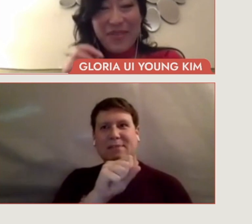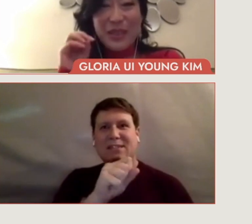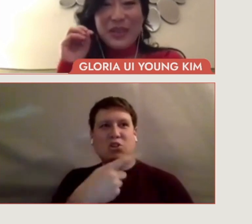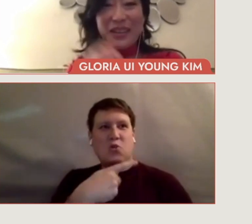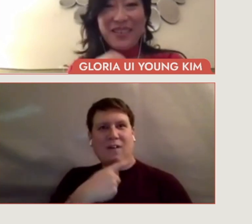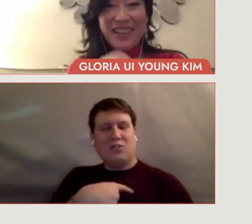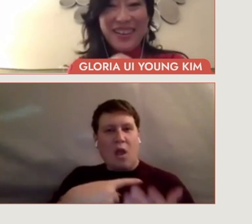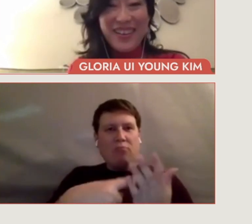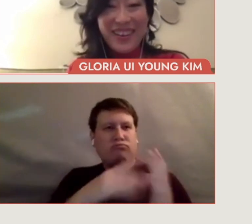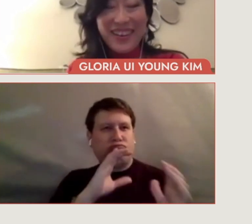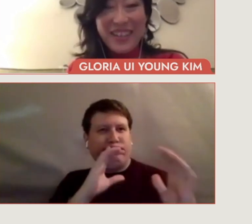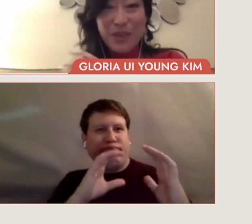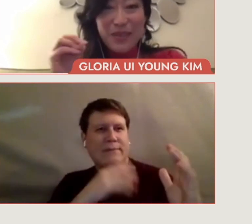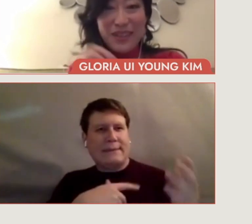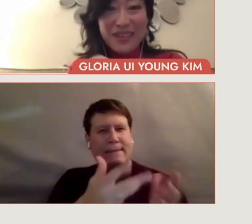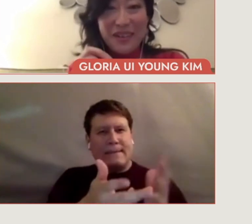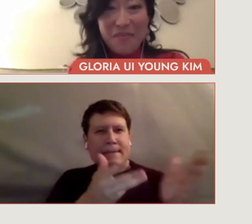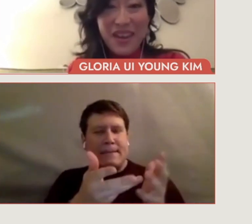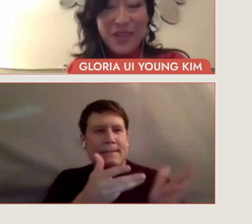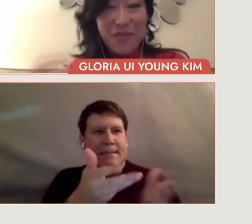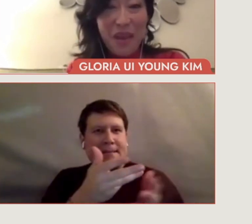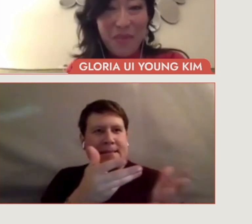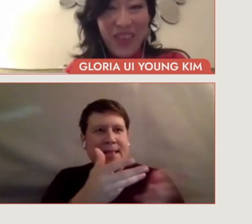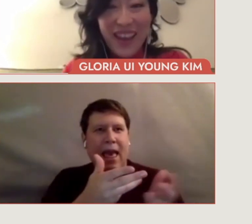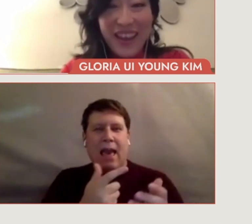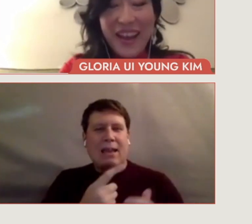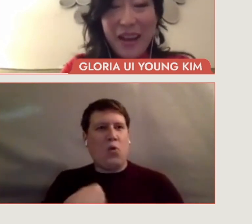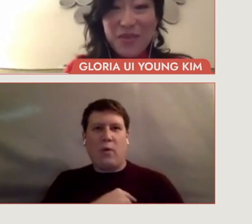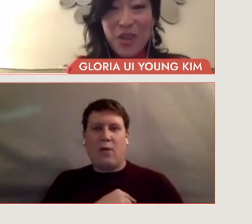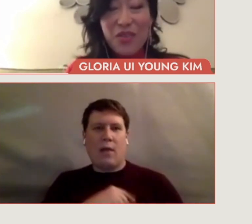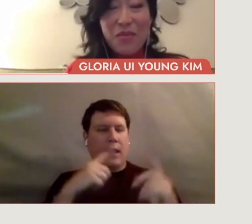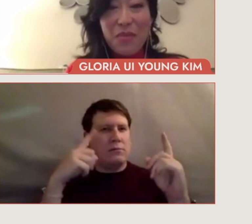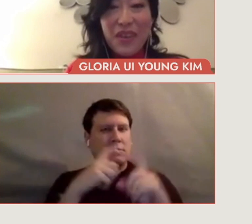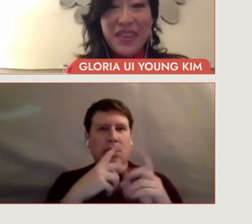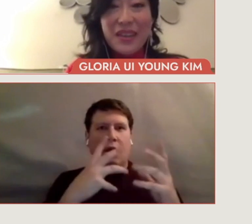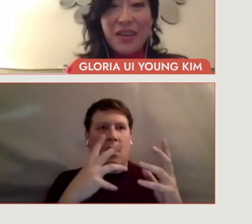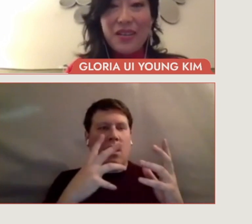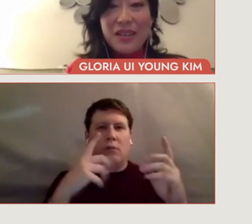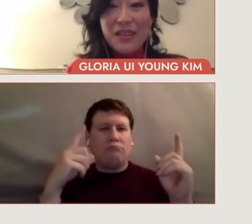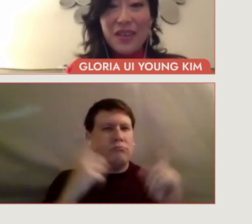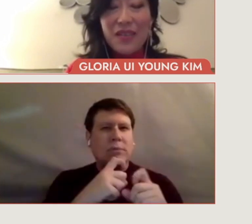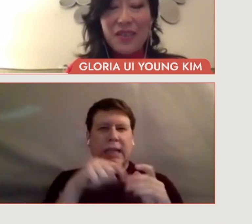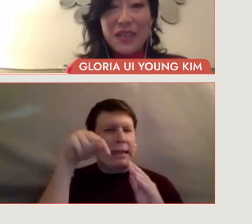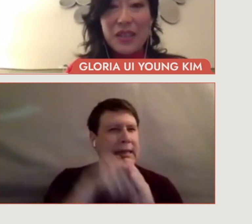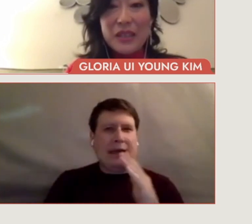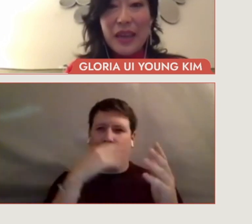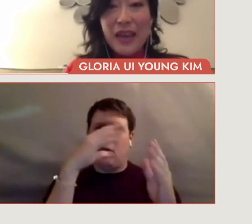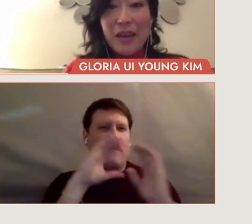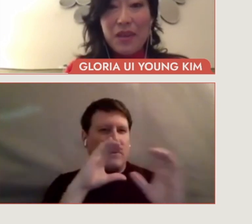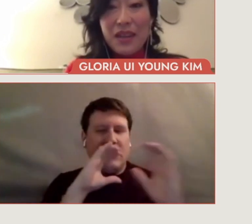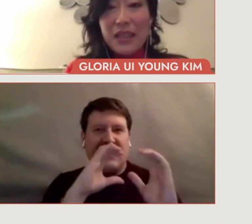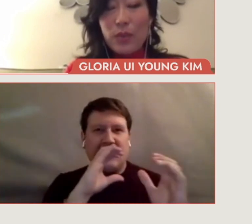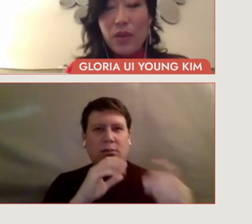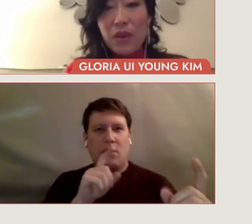Like, I was so zeroed in on her and she was so zeroed in on me. I do remember that. I'm just trying to remember like the content of the conversations.